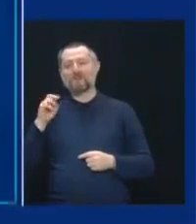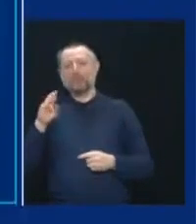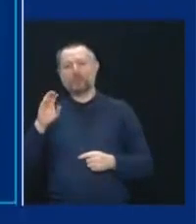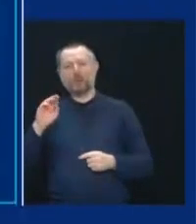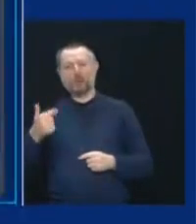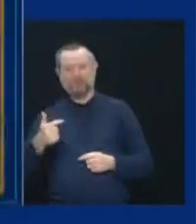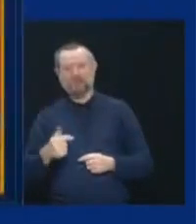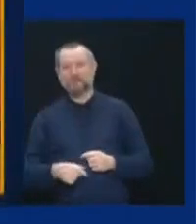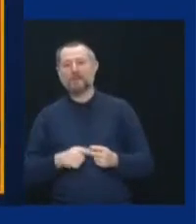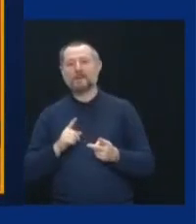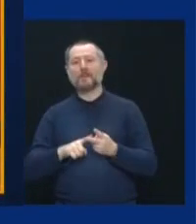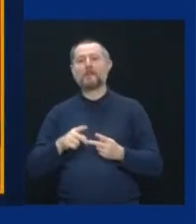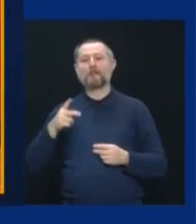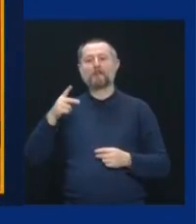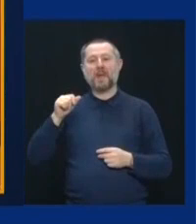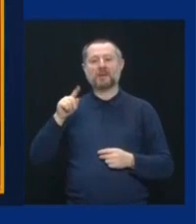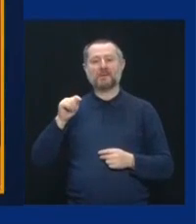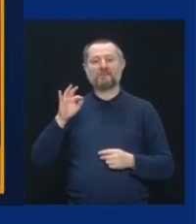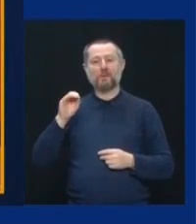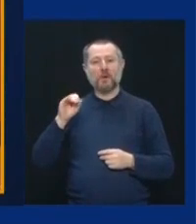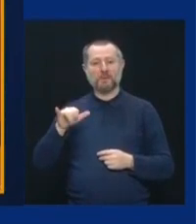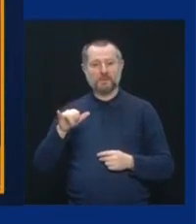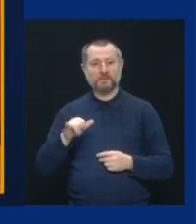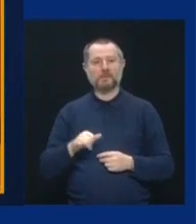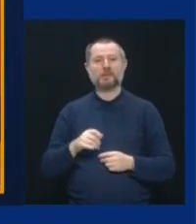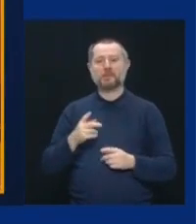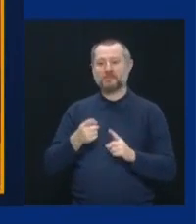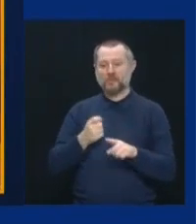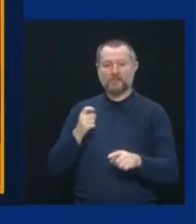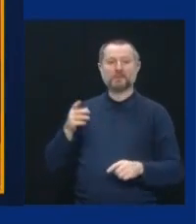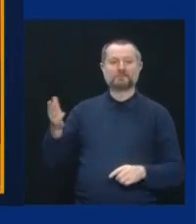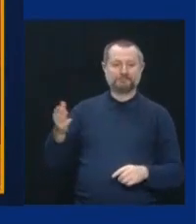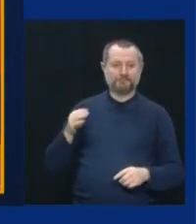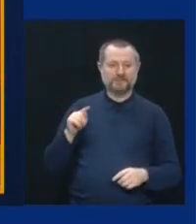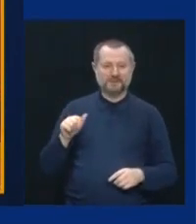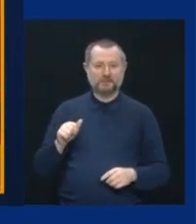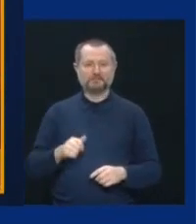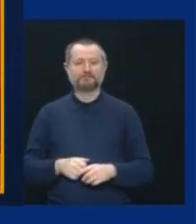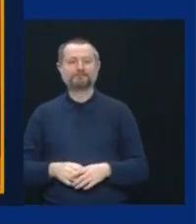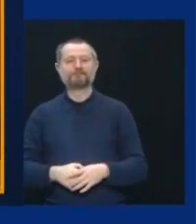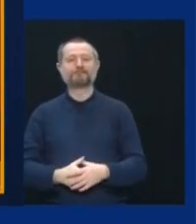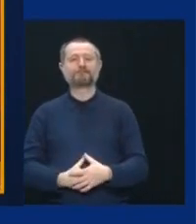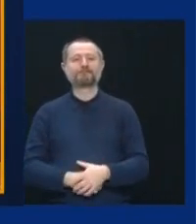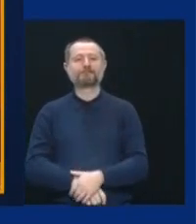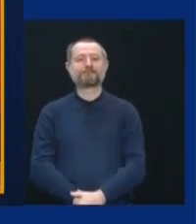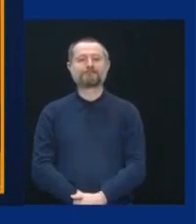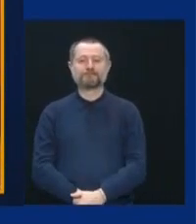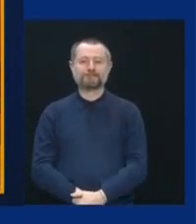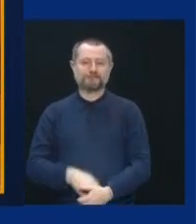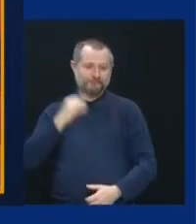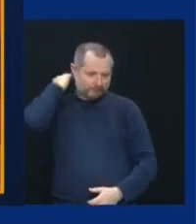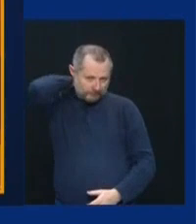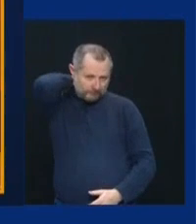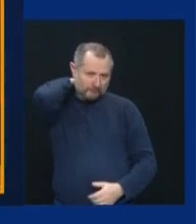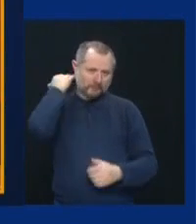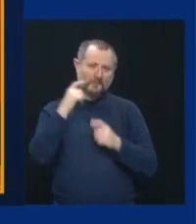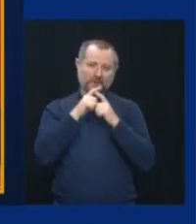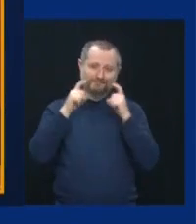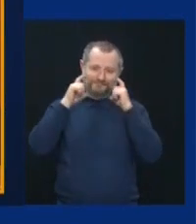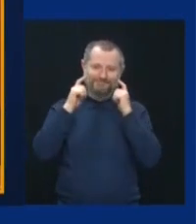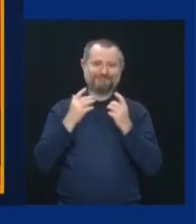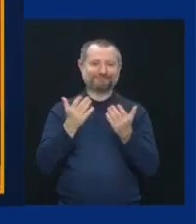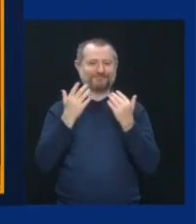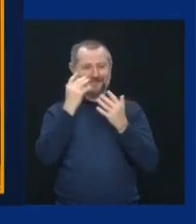MTA. And there they are. Smiling Pat Foy. Take off the mask so we can see the smile,